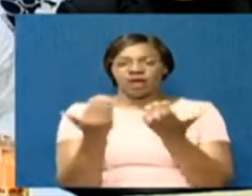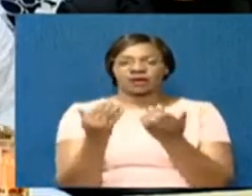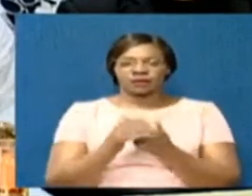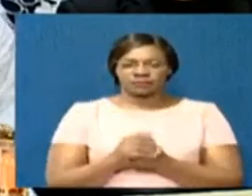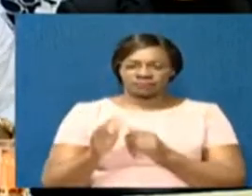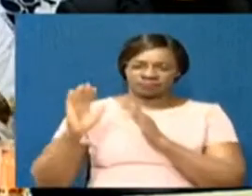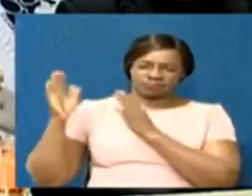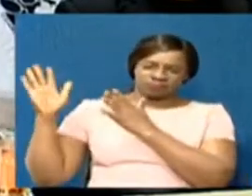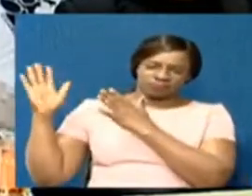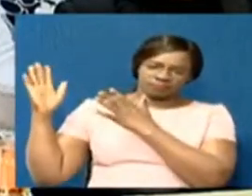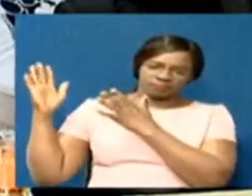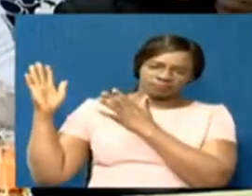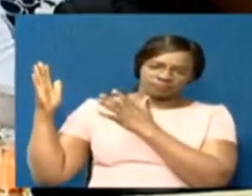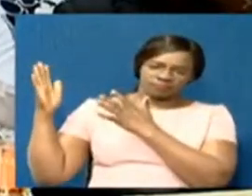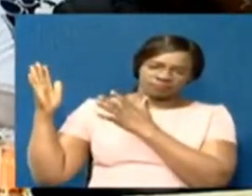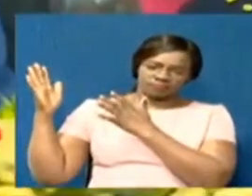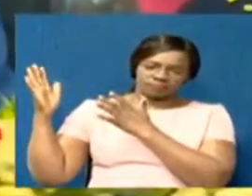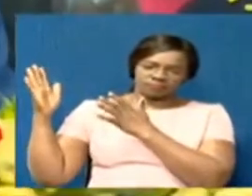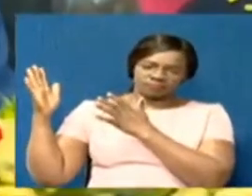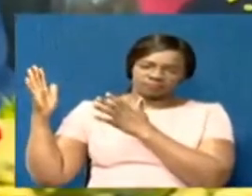will give him